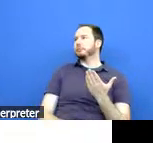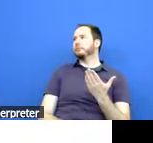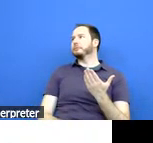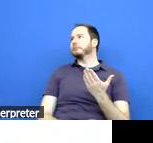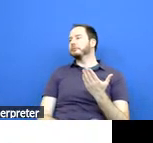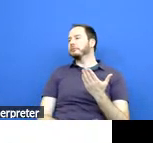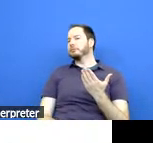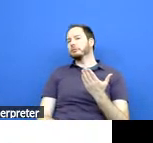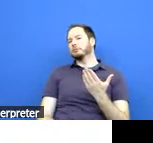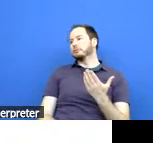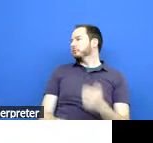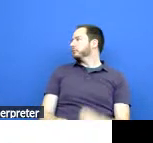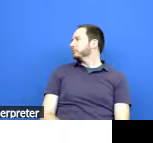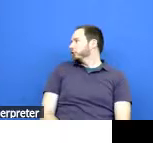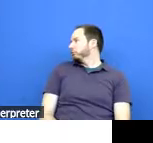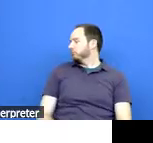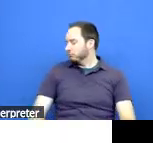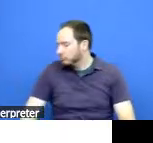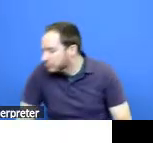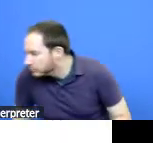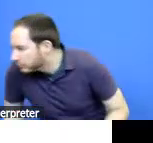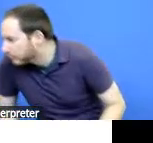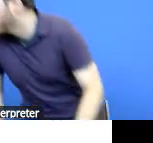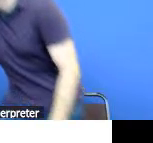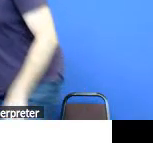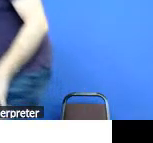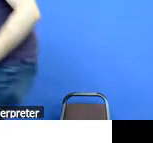Menard. 2-acre-ish property.